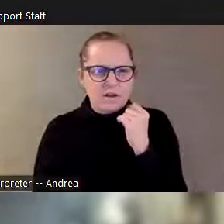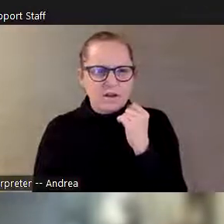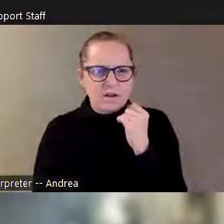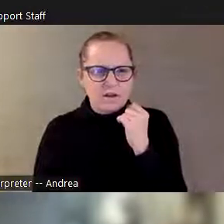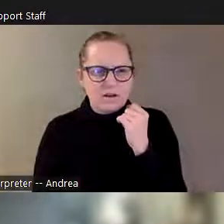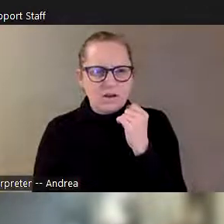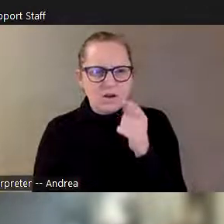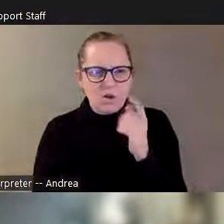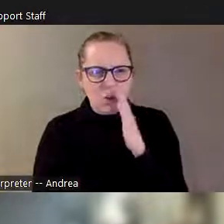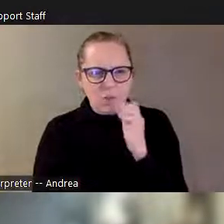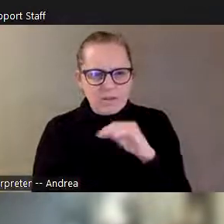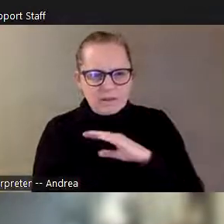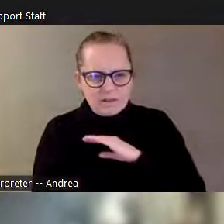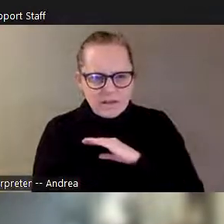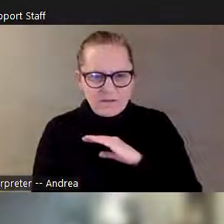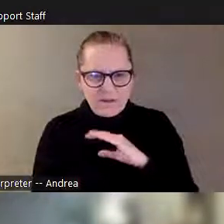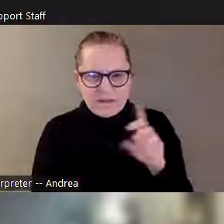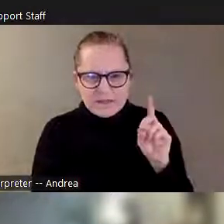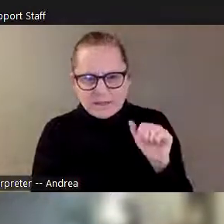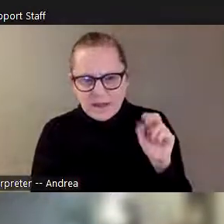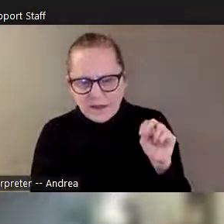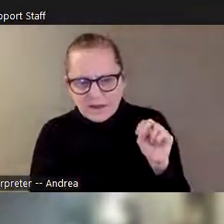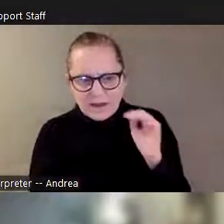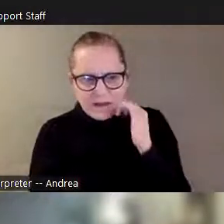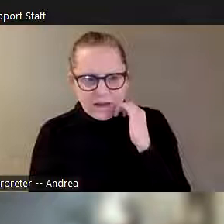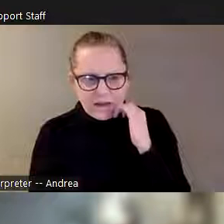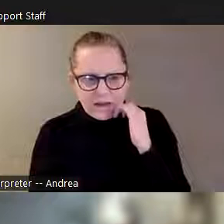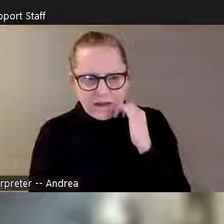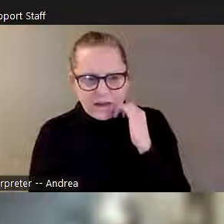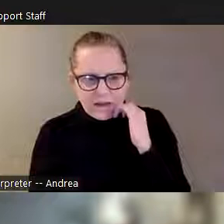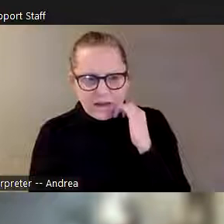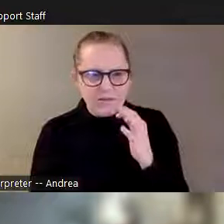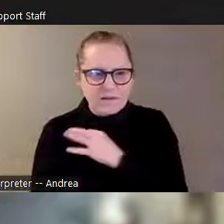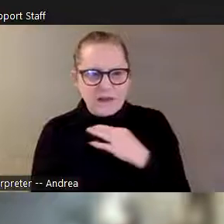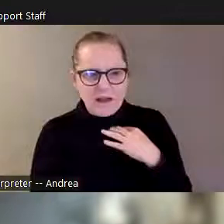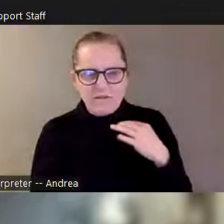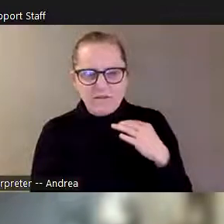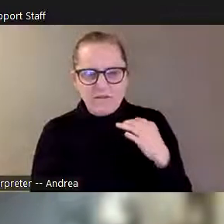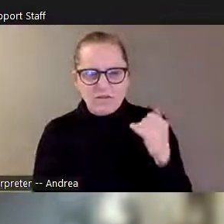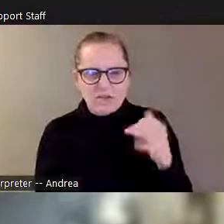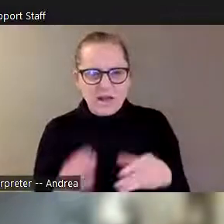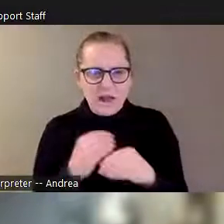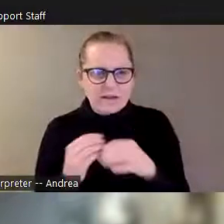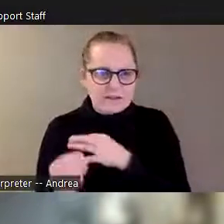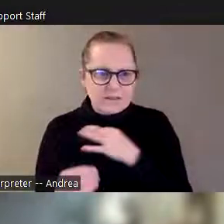if you would be satisfied, Dan, if staff just added staff to the beginning of